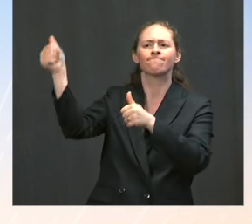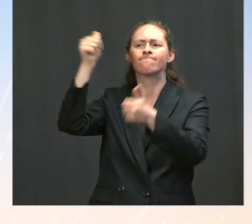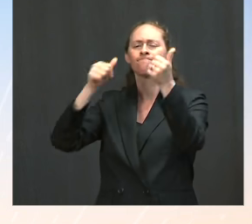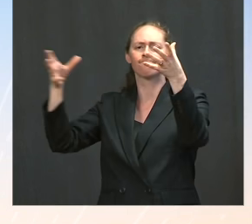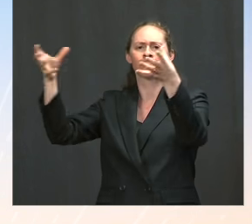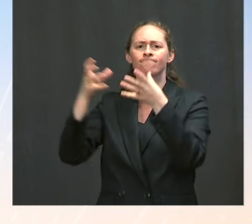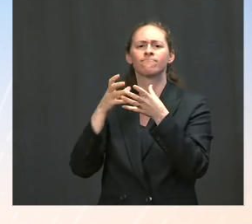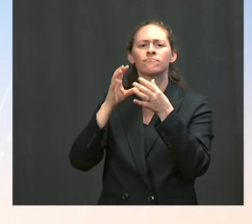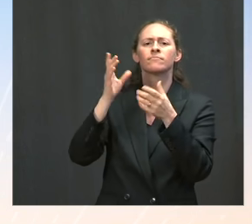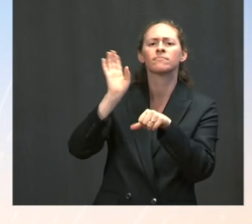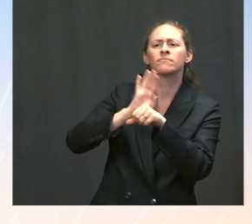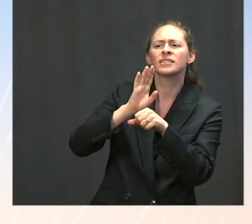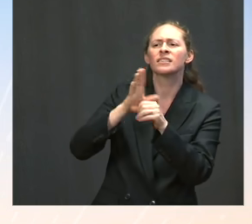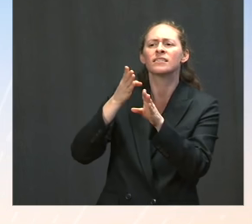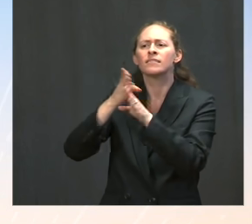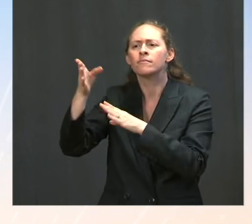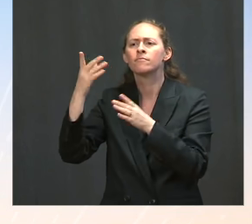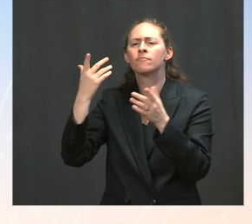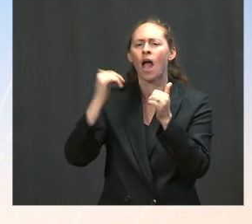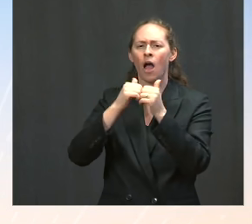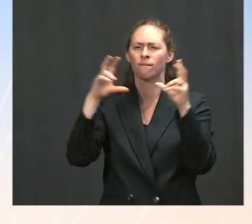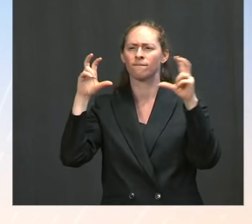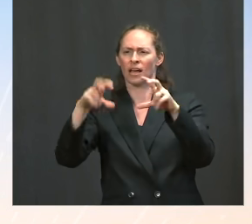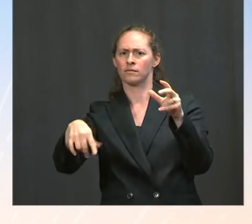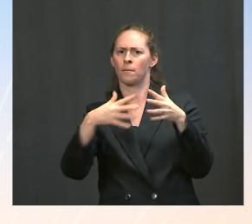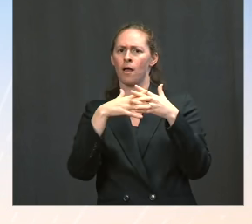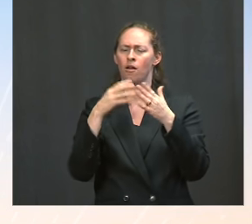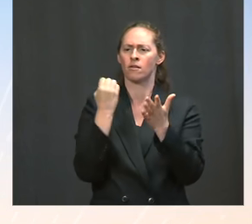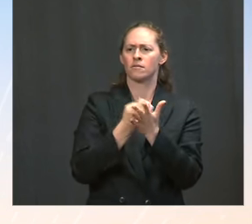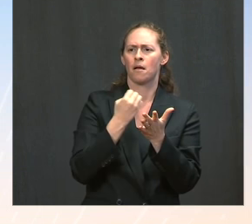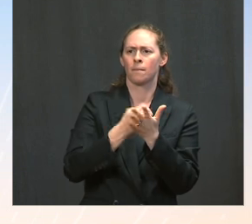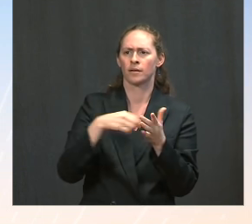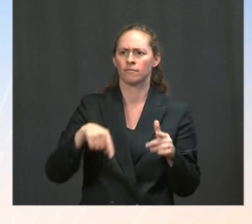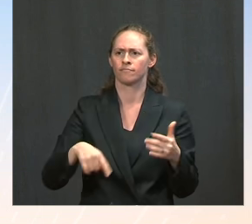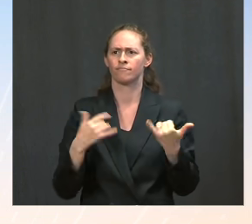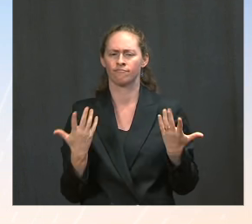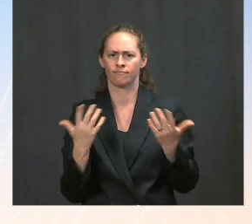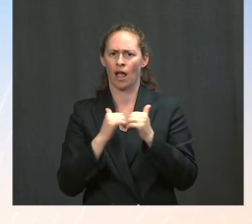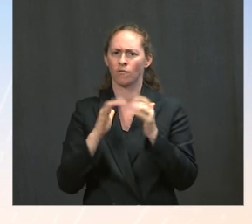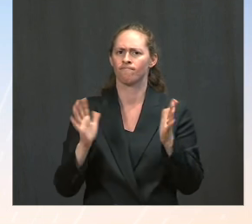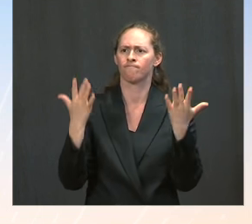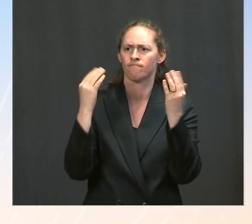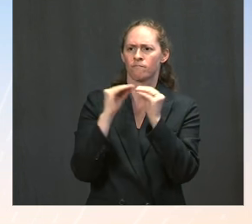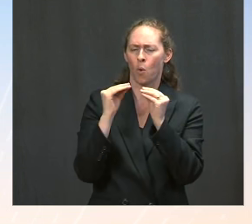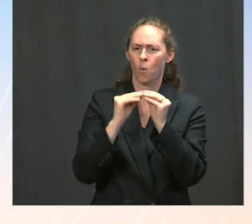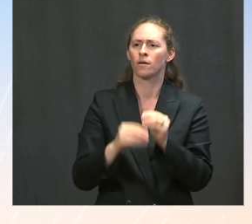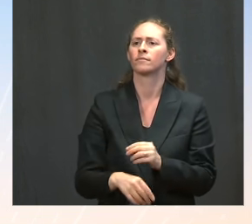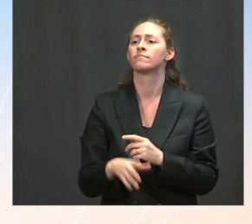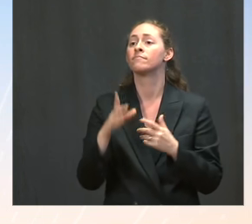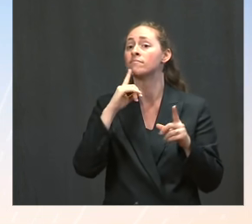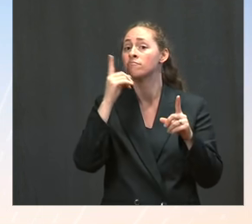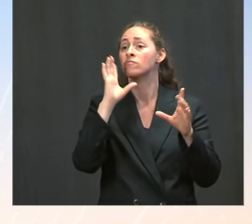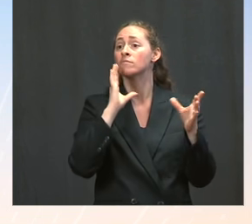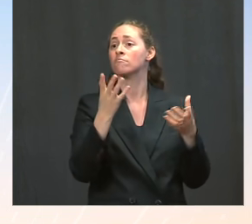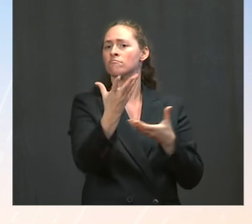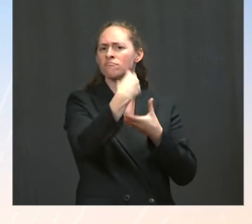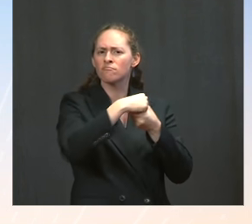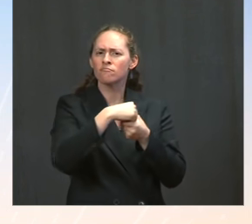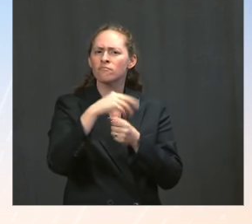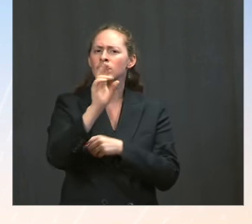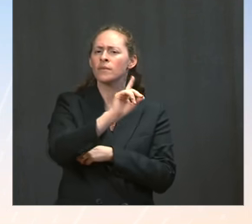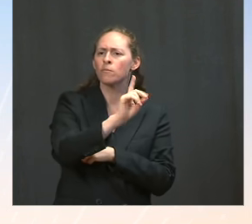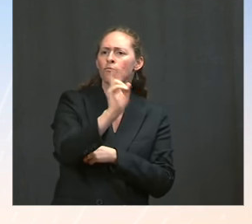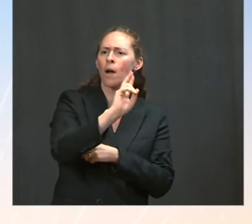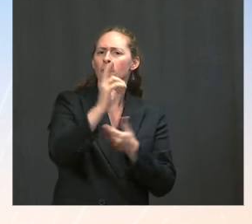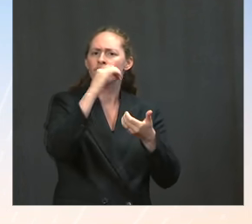America's economic strength by passing the bipartisan infrastructure framework. While some of the participants at this roundtable may have sat across the